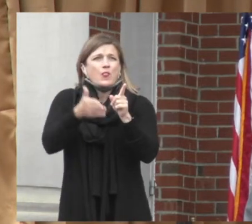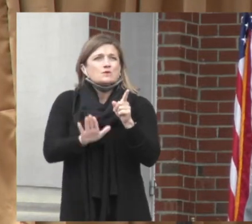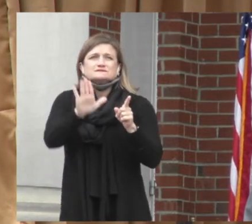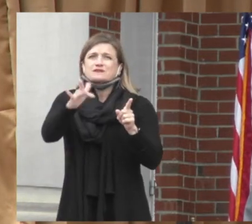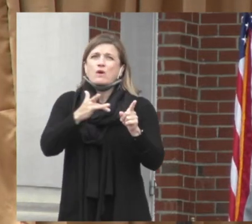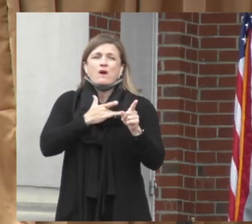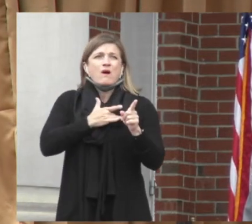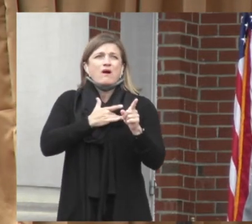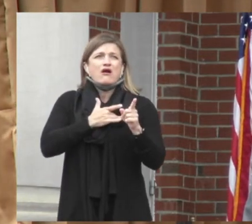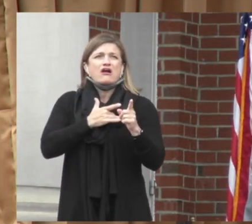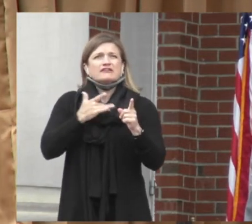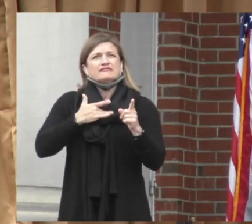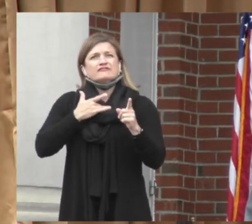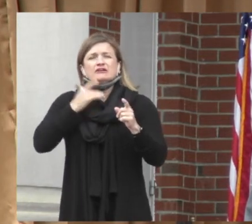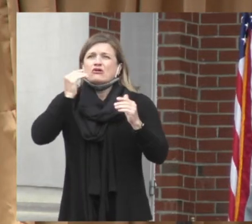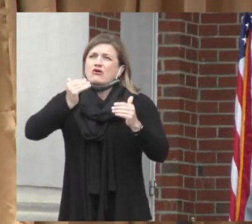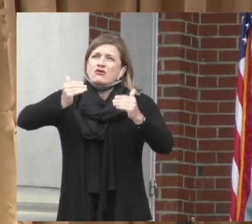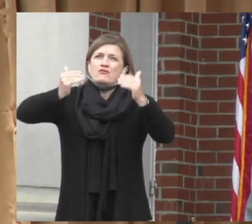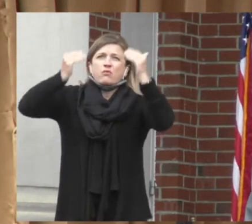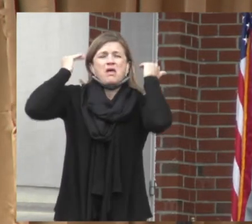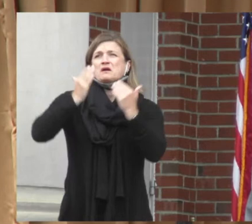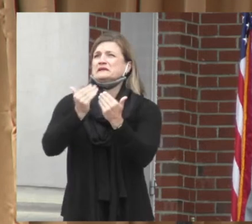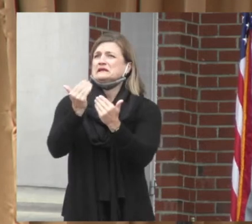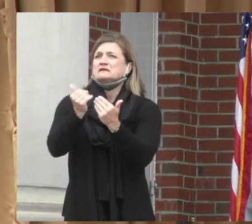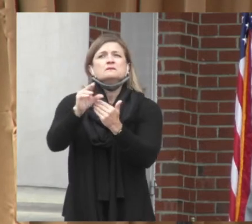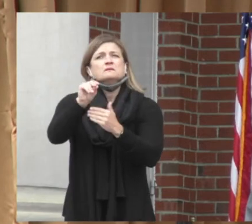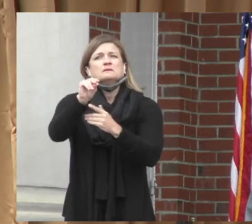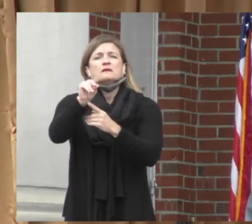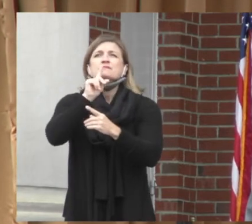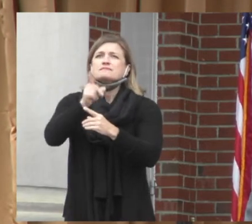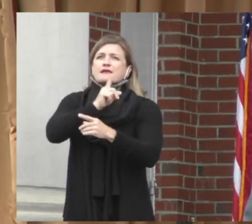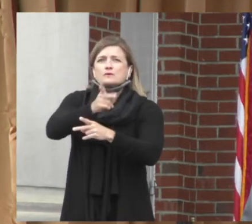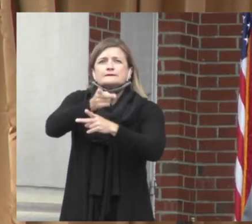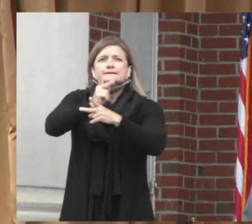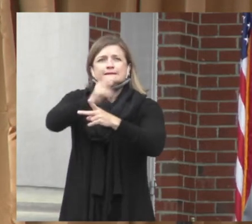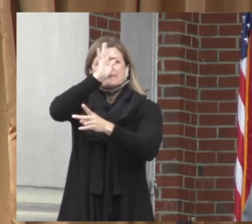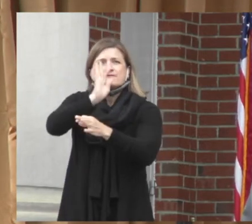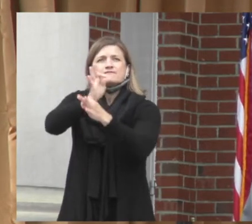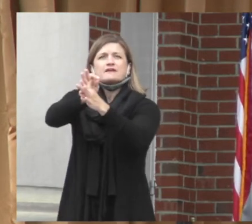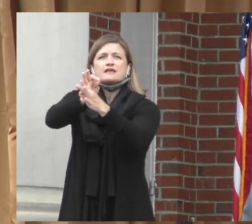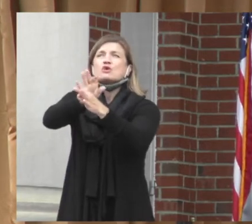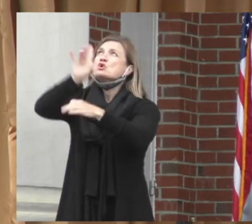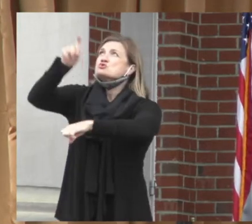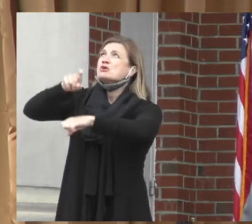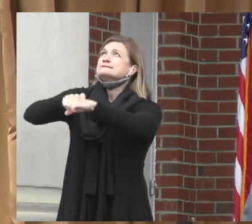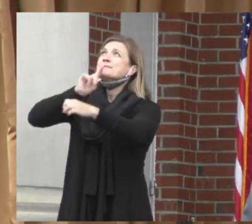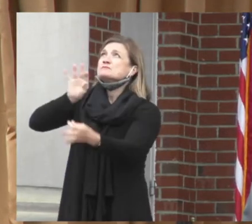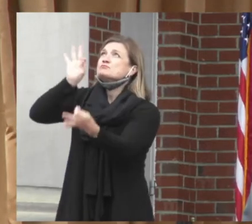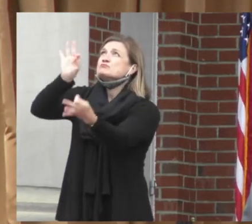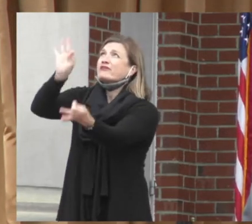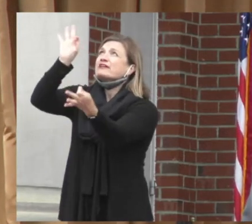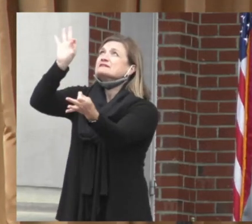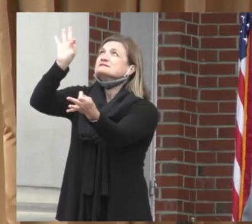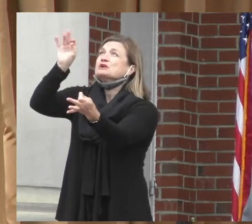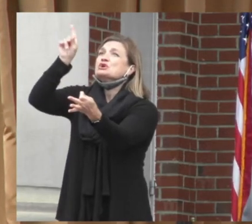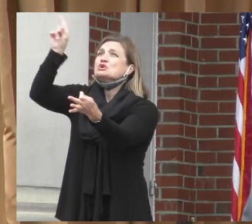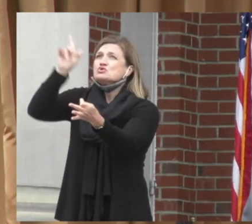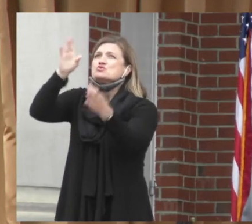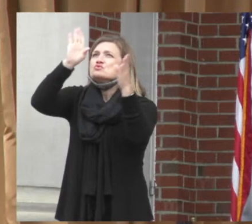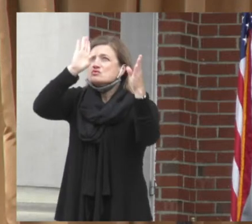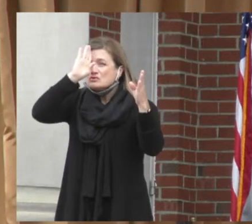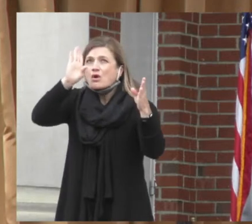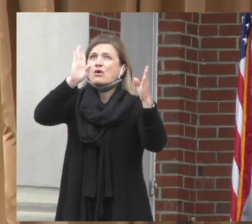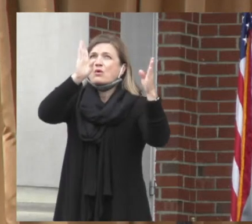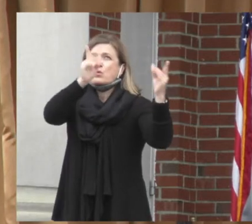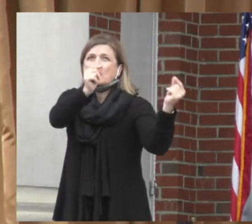dim, but they will hold firm to faith that your timing is perfect and that you are a detailed planner,